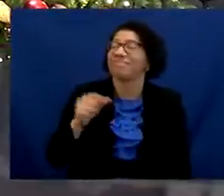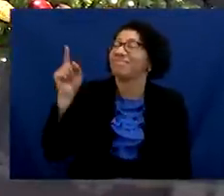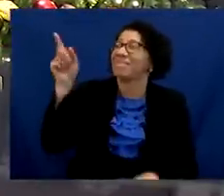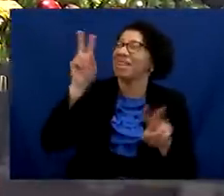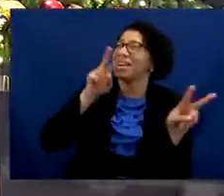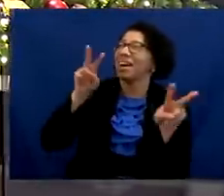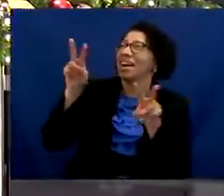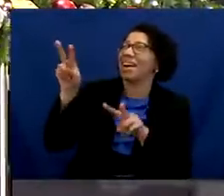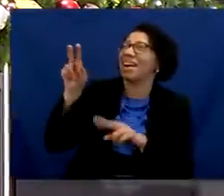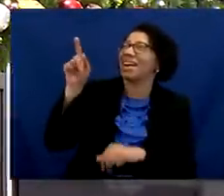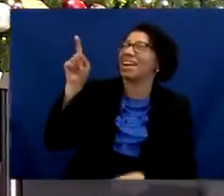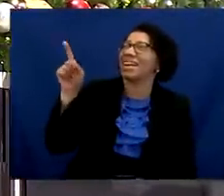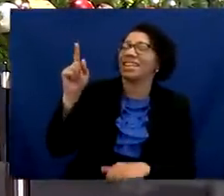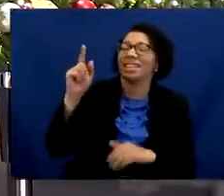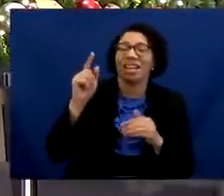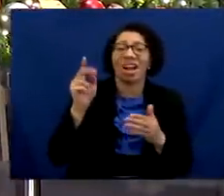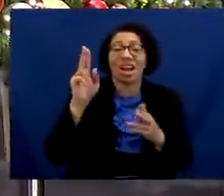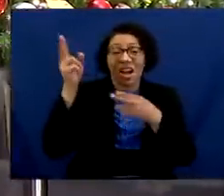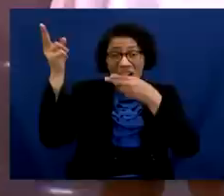So be